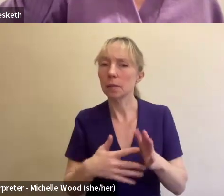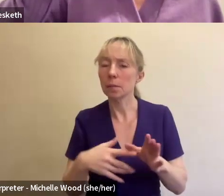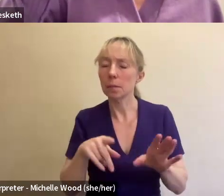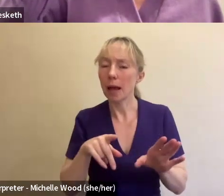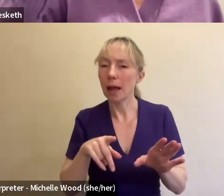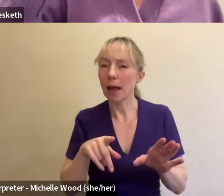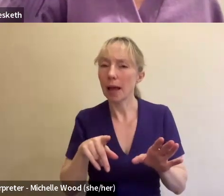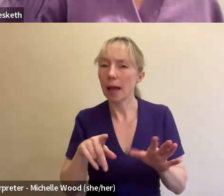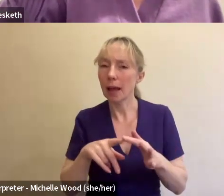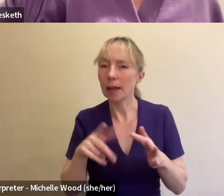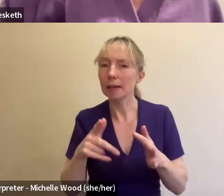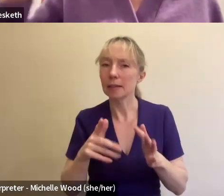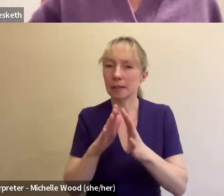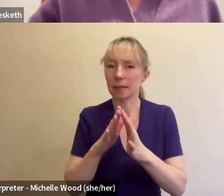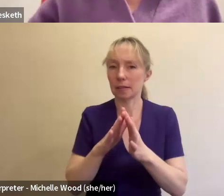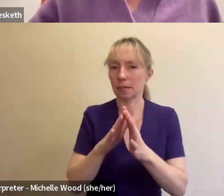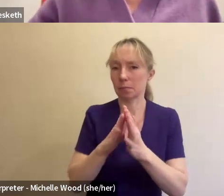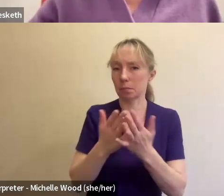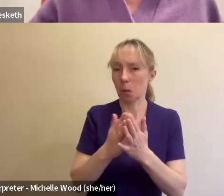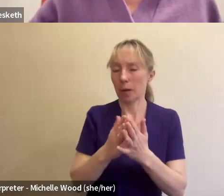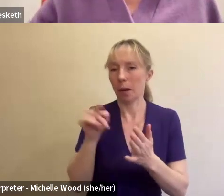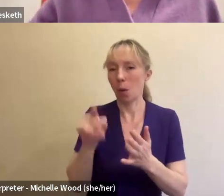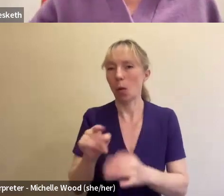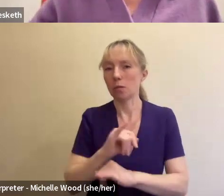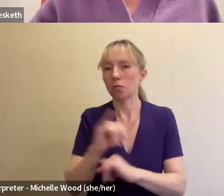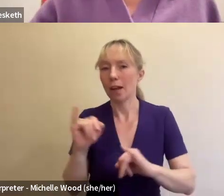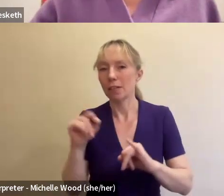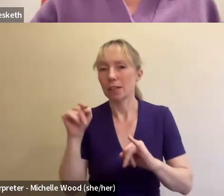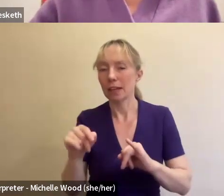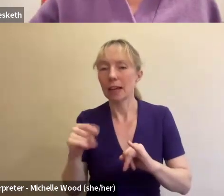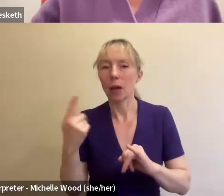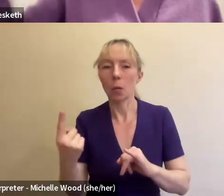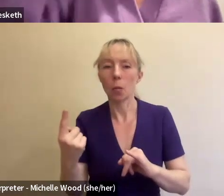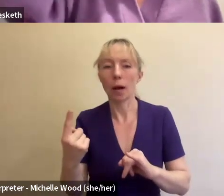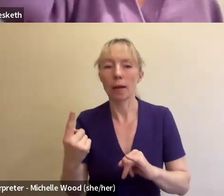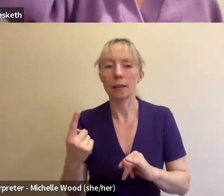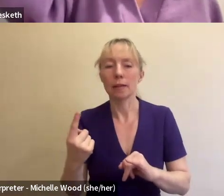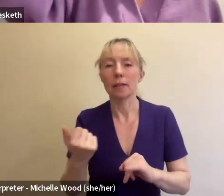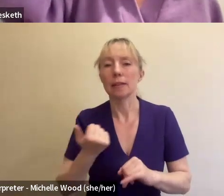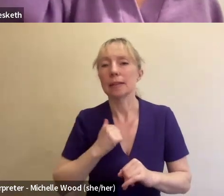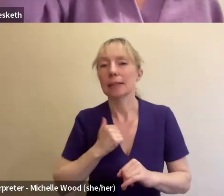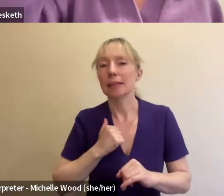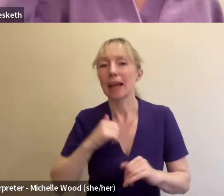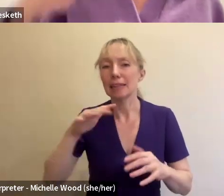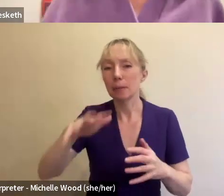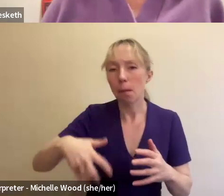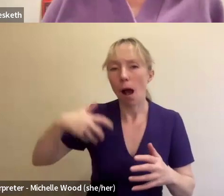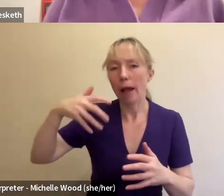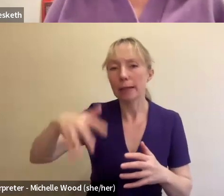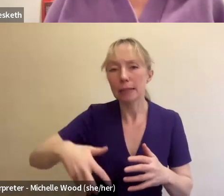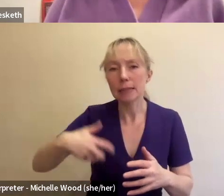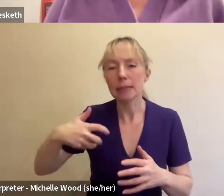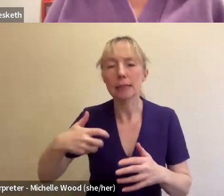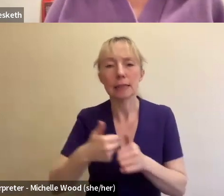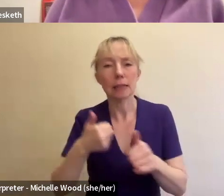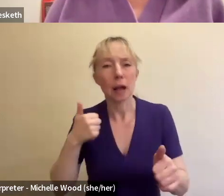actually about one tragedy here, where one Canadian mining company is largely responsible. So there's like